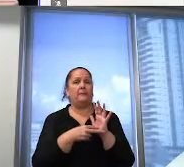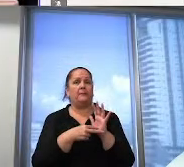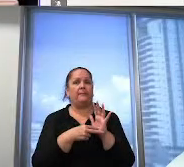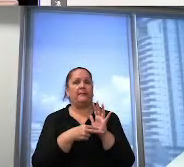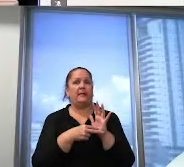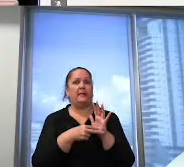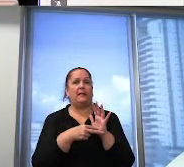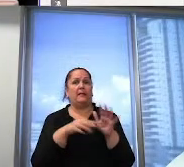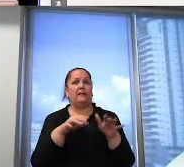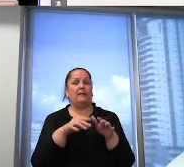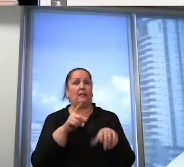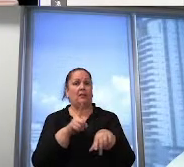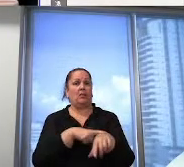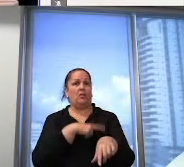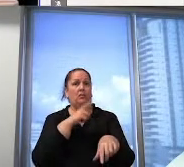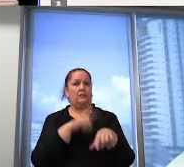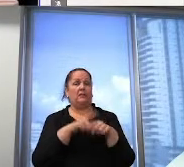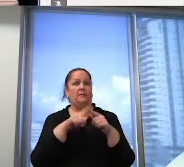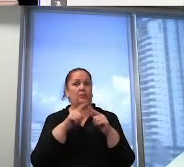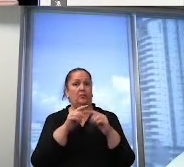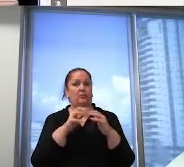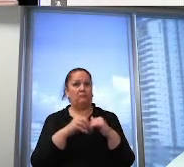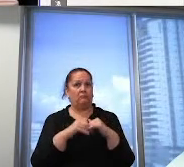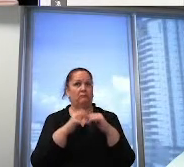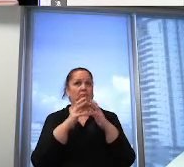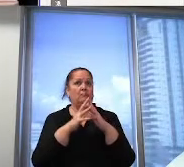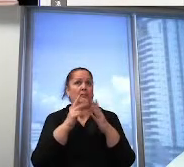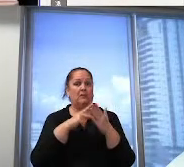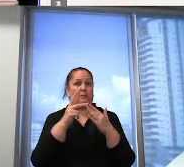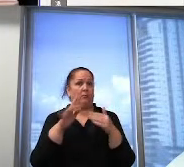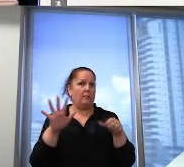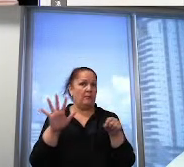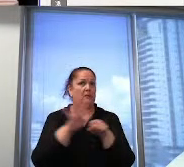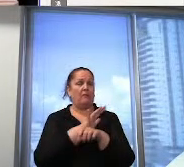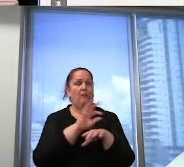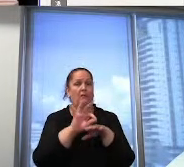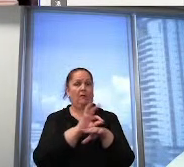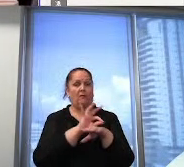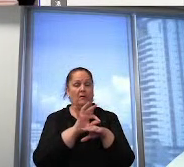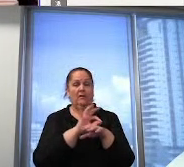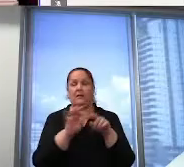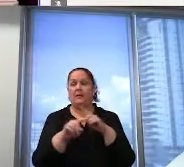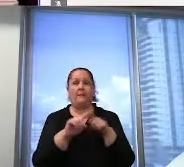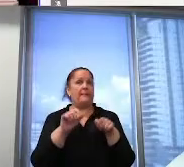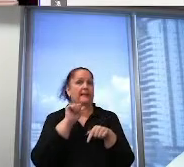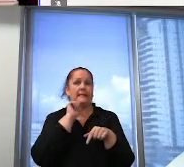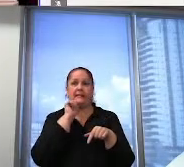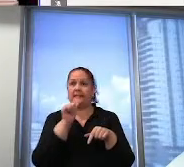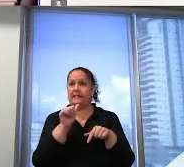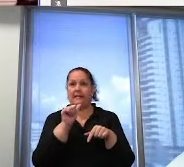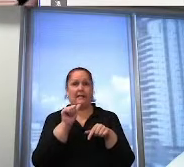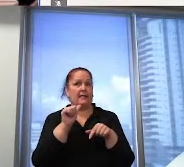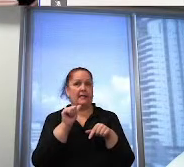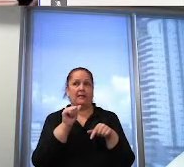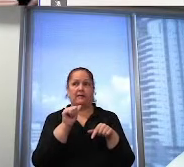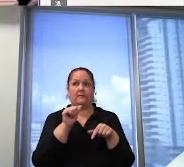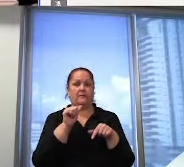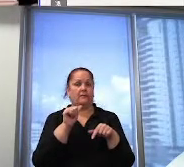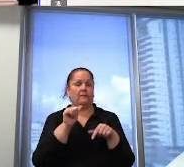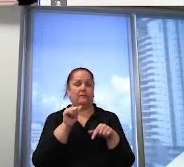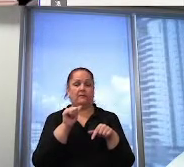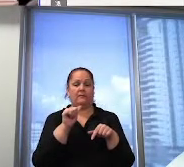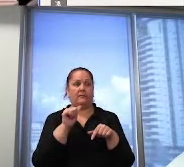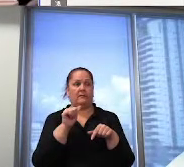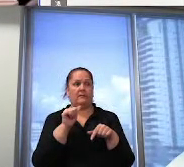meant taking more time to build the program up to full functionality, but not to the point of cutting